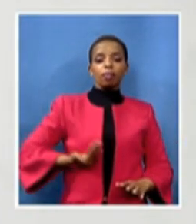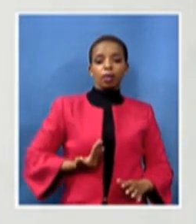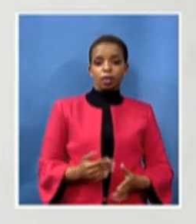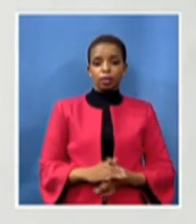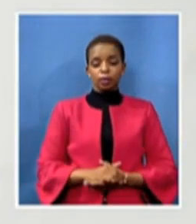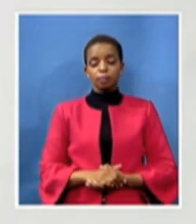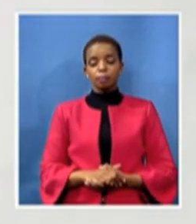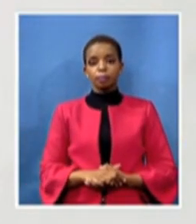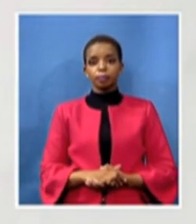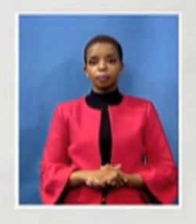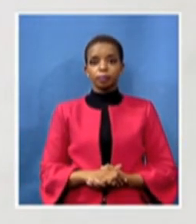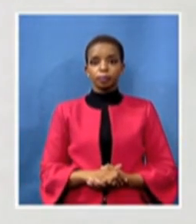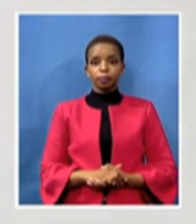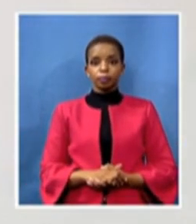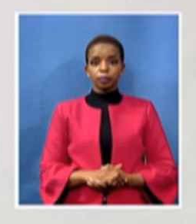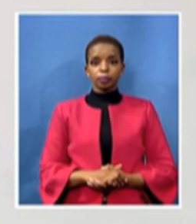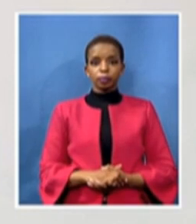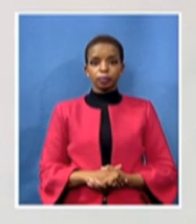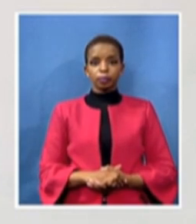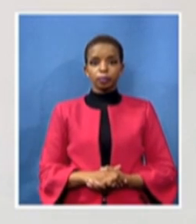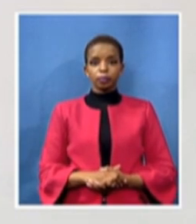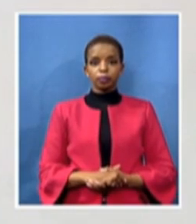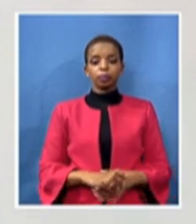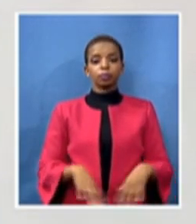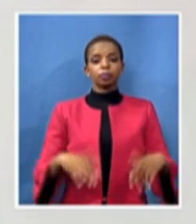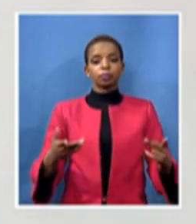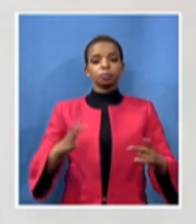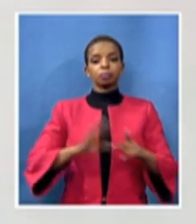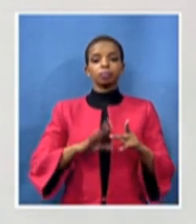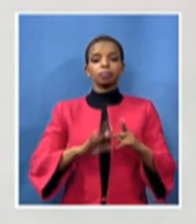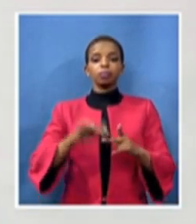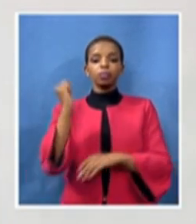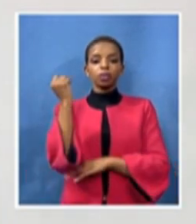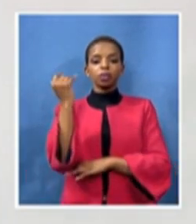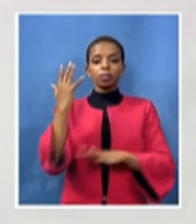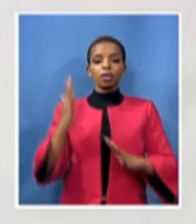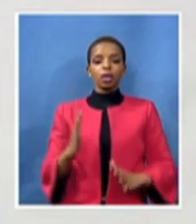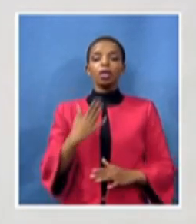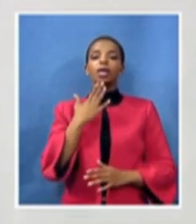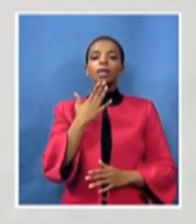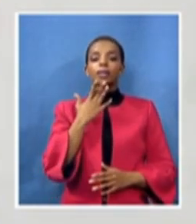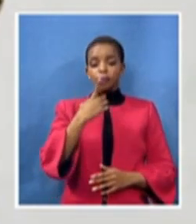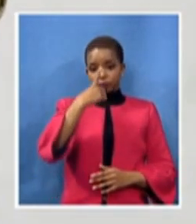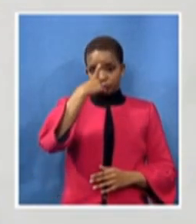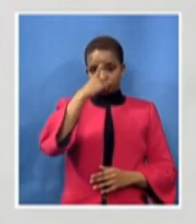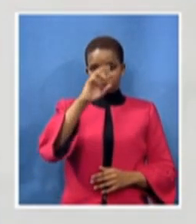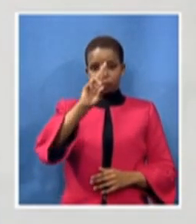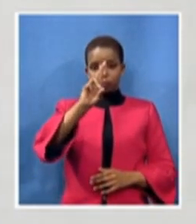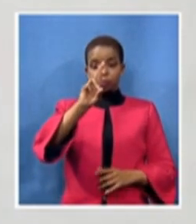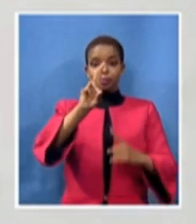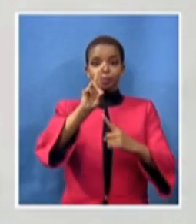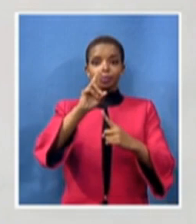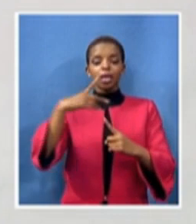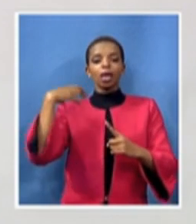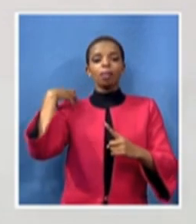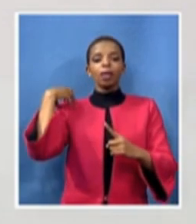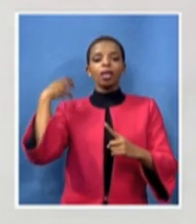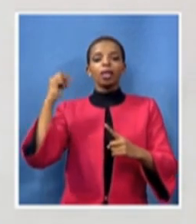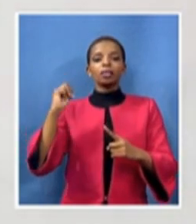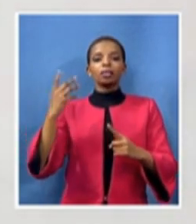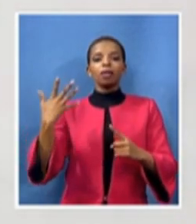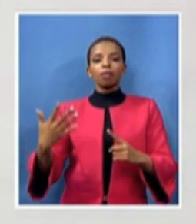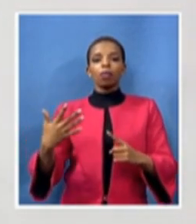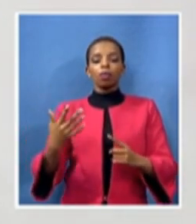Our second speaker is Ronald Lamola, the Minister of Justice and Correctional Services. Minister Lamola